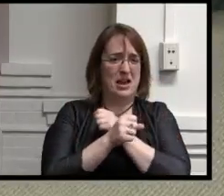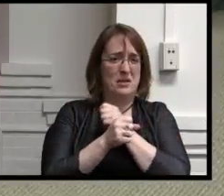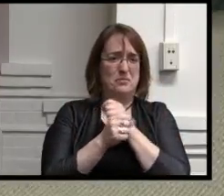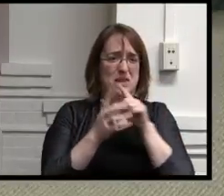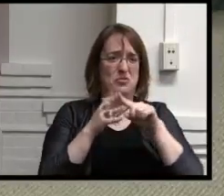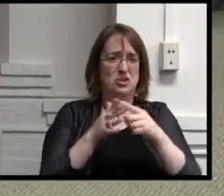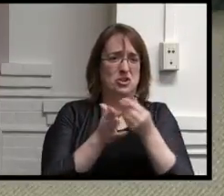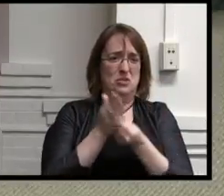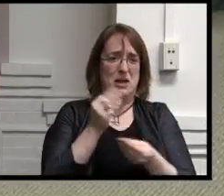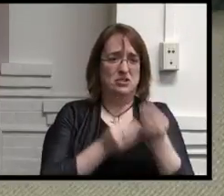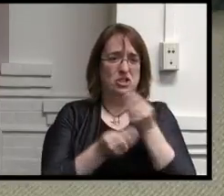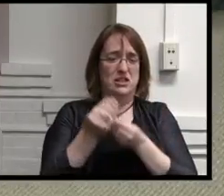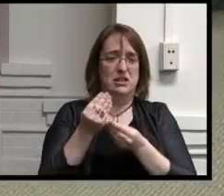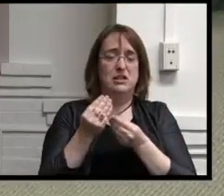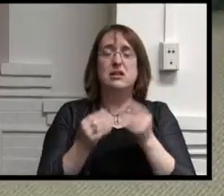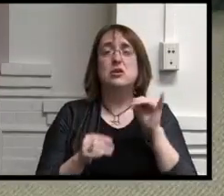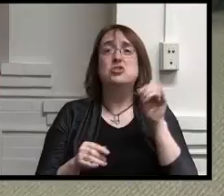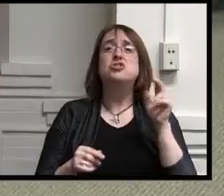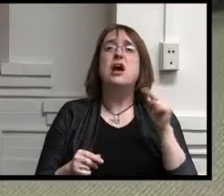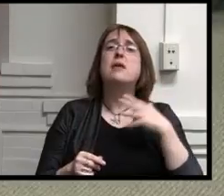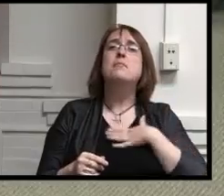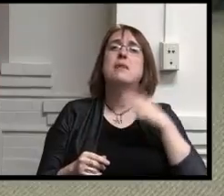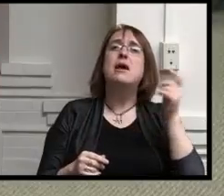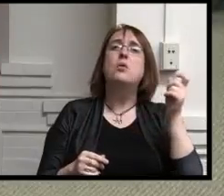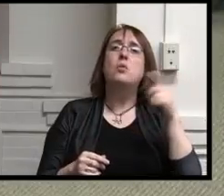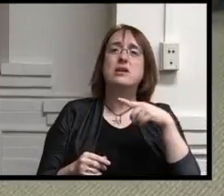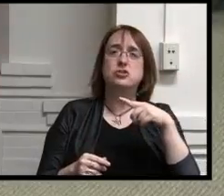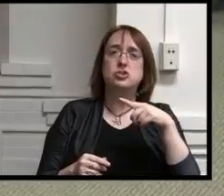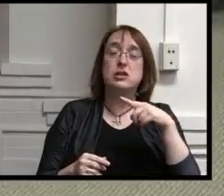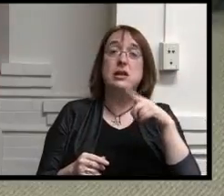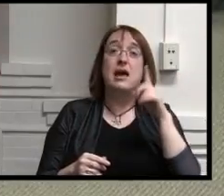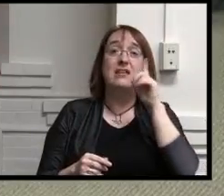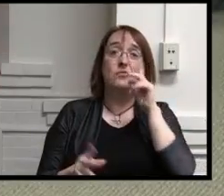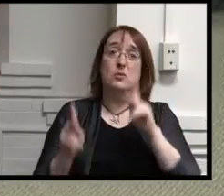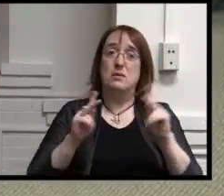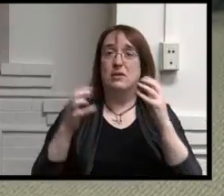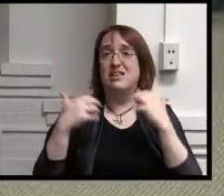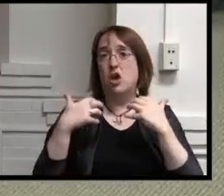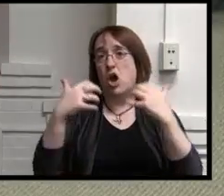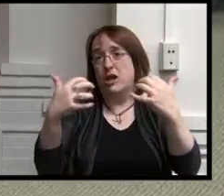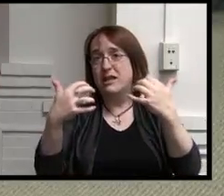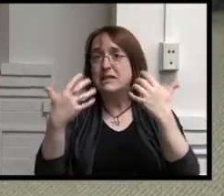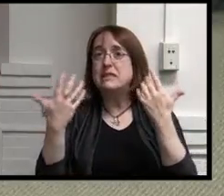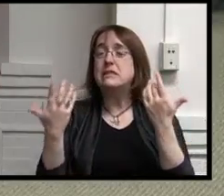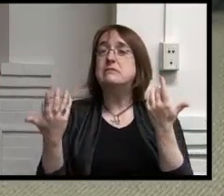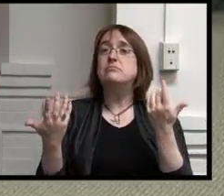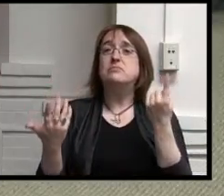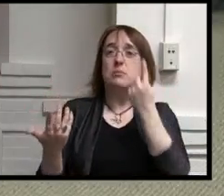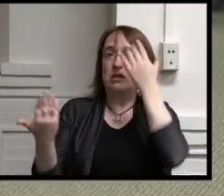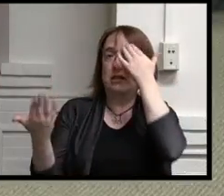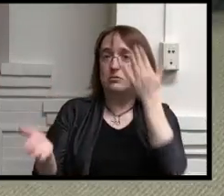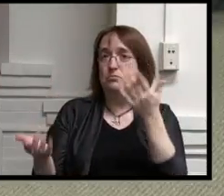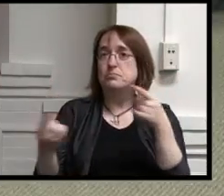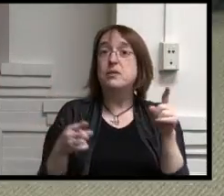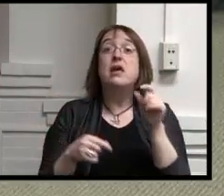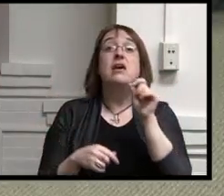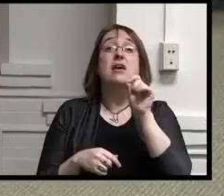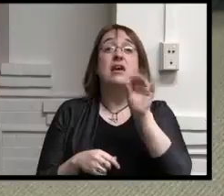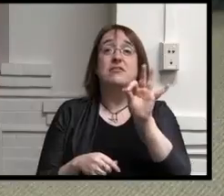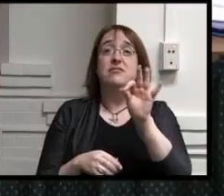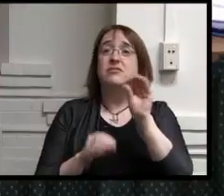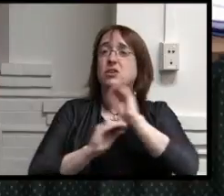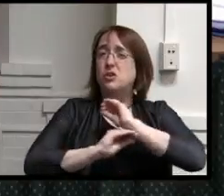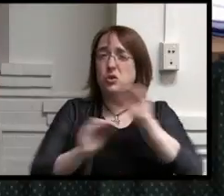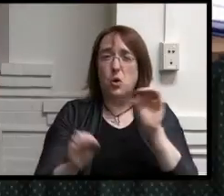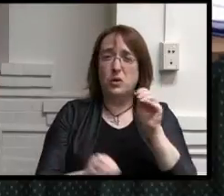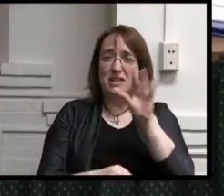original fine. budget. I don't have No, that. because my question is, and for the people in the audience or whoever, if there were no contingencies